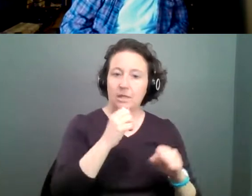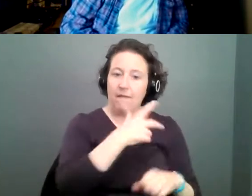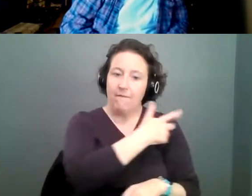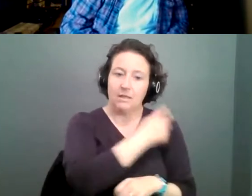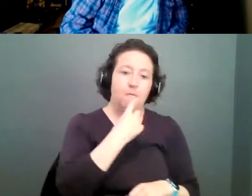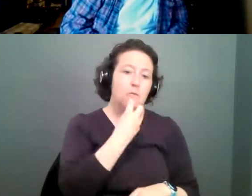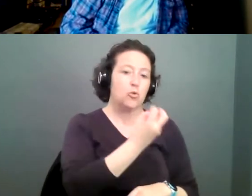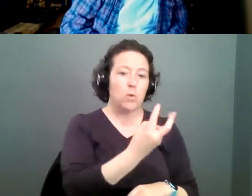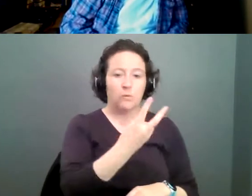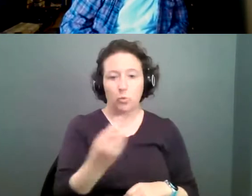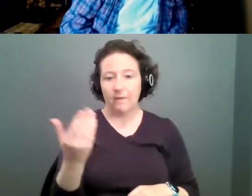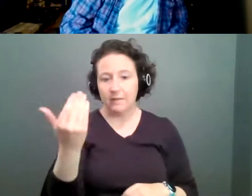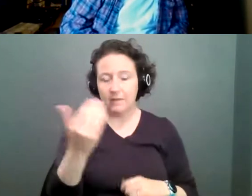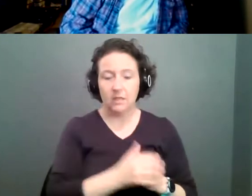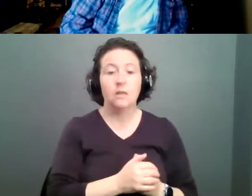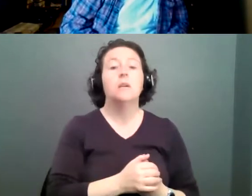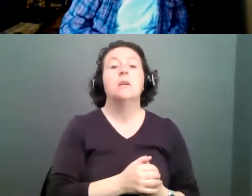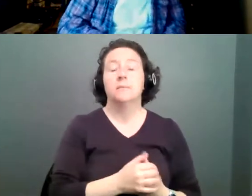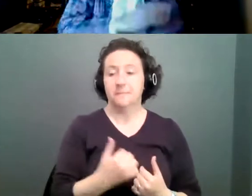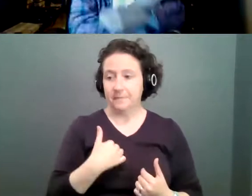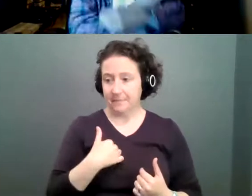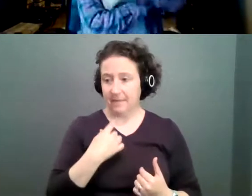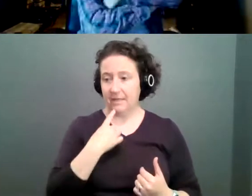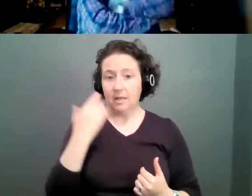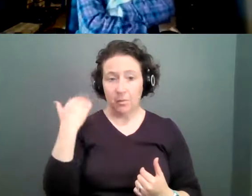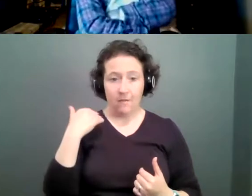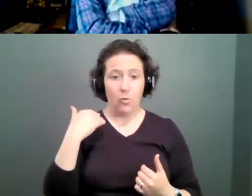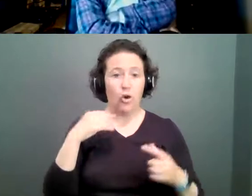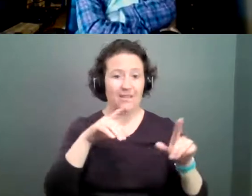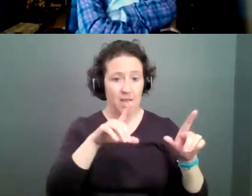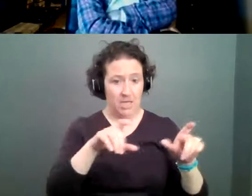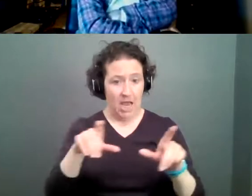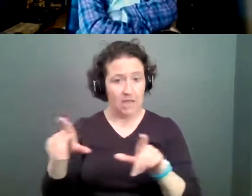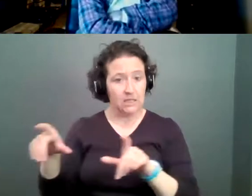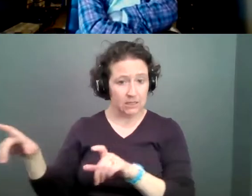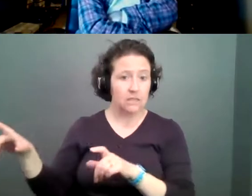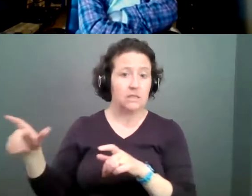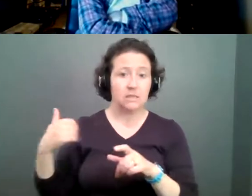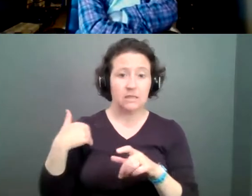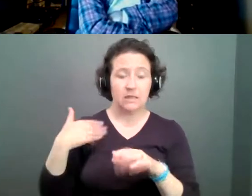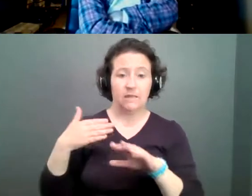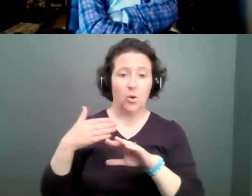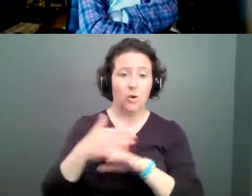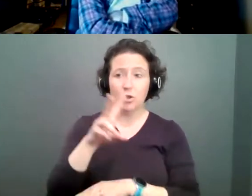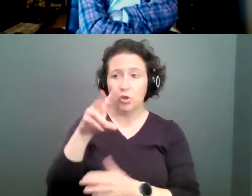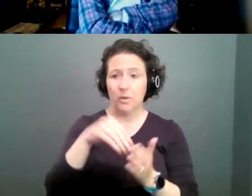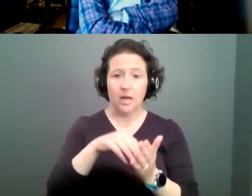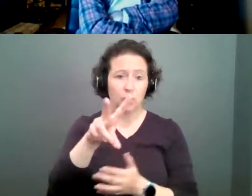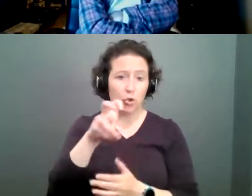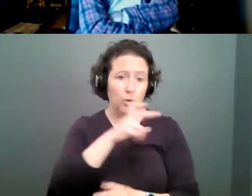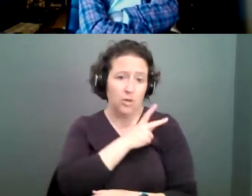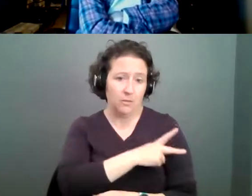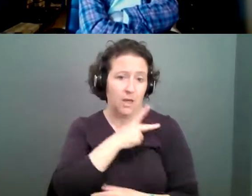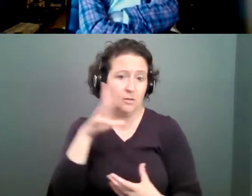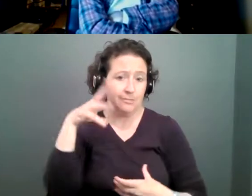population. So as I mentioned earlier, the trials, there have been more than 2,200 patients